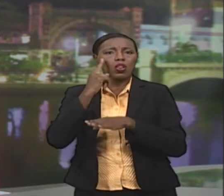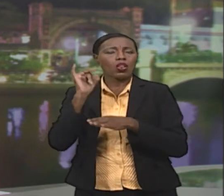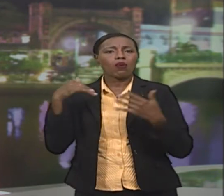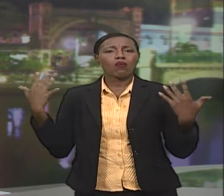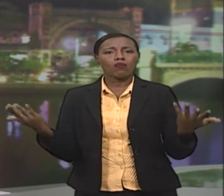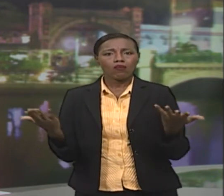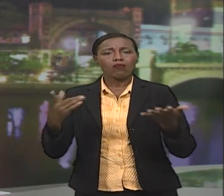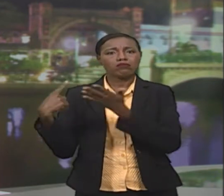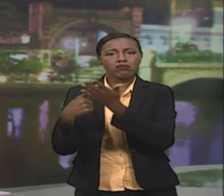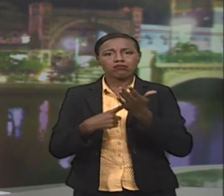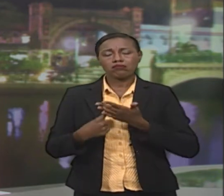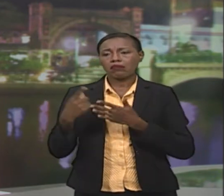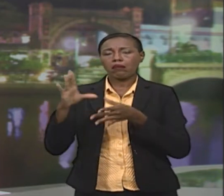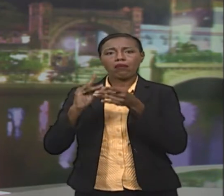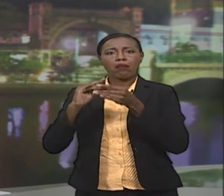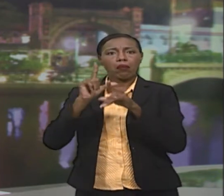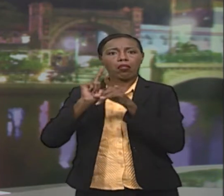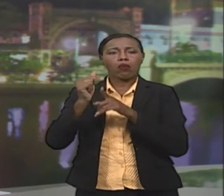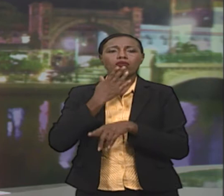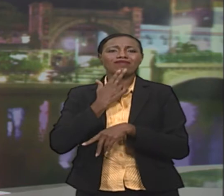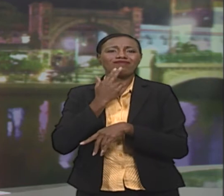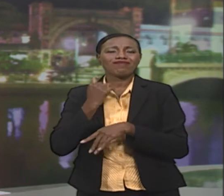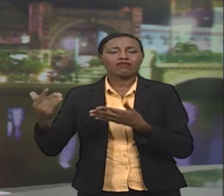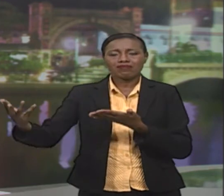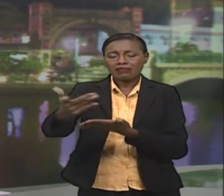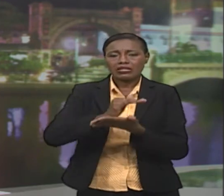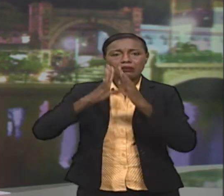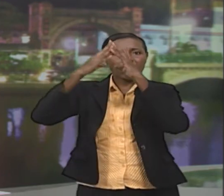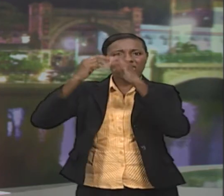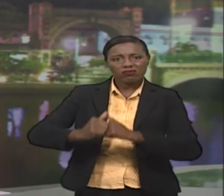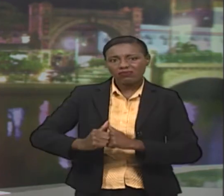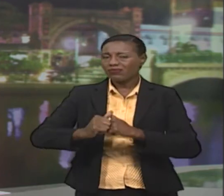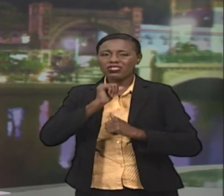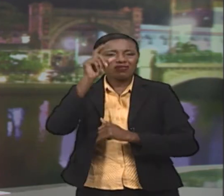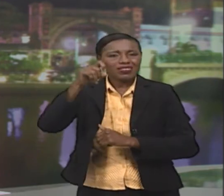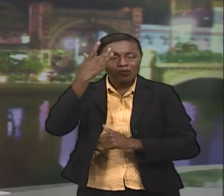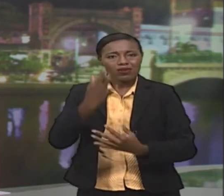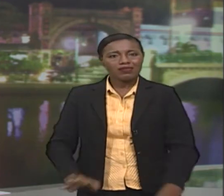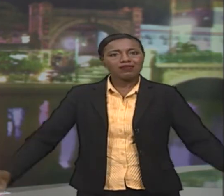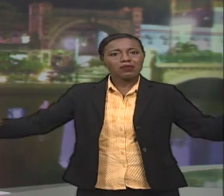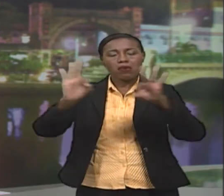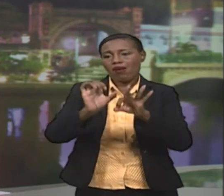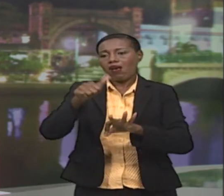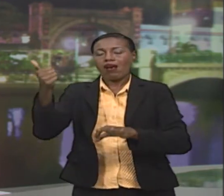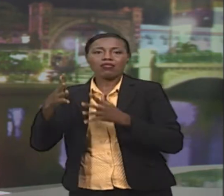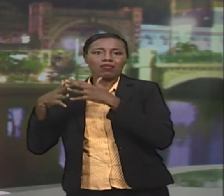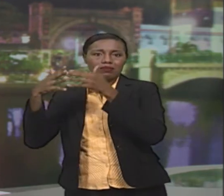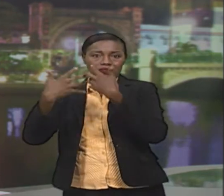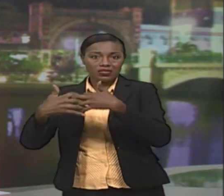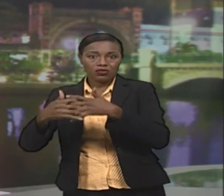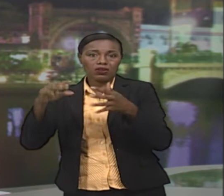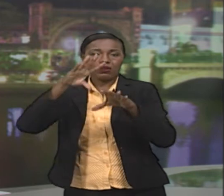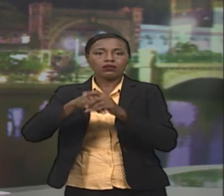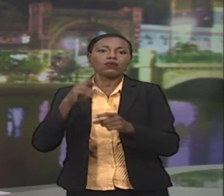Paul says the local sugar industry shouldn't be allowed to go under, as it is important to other key industries, including rum